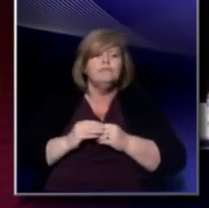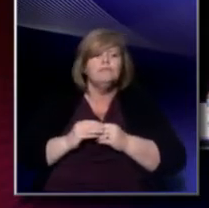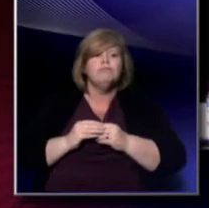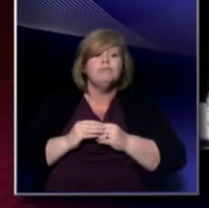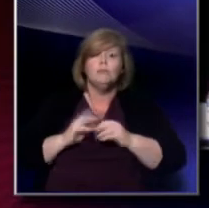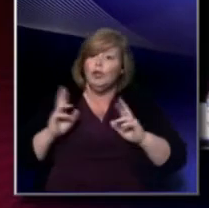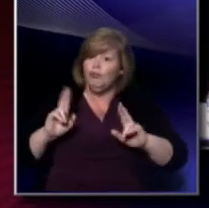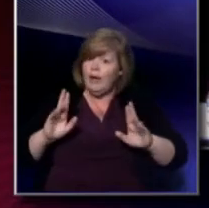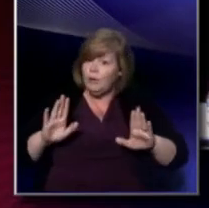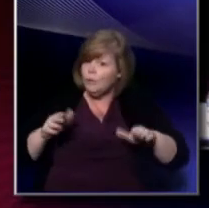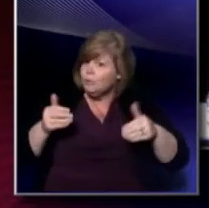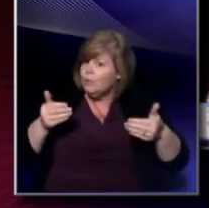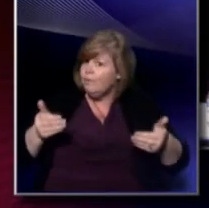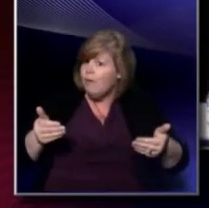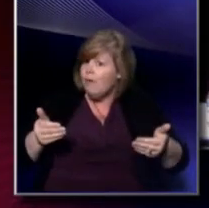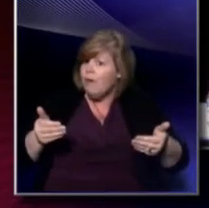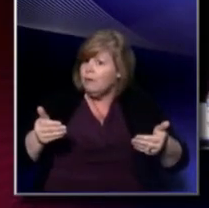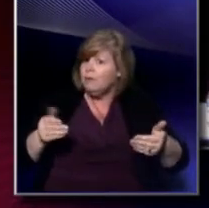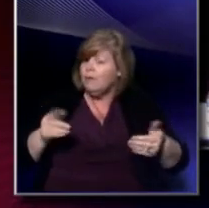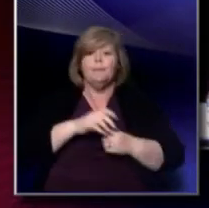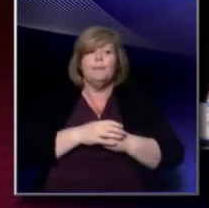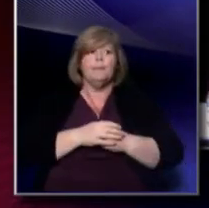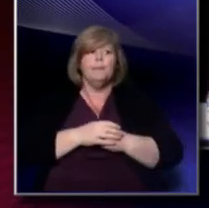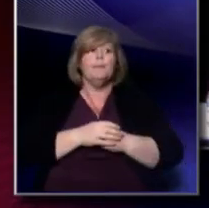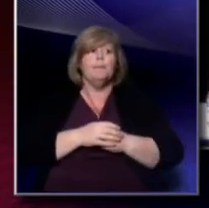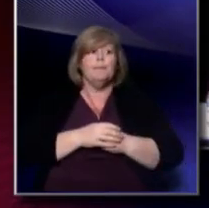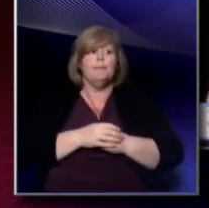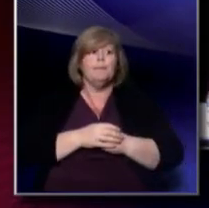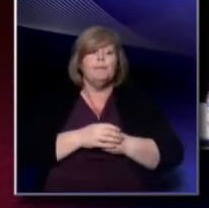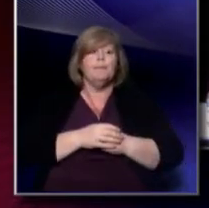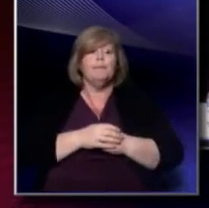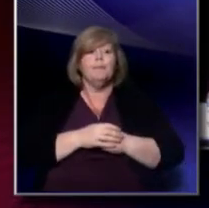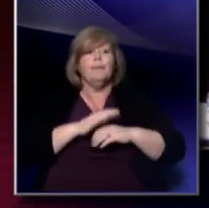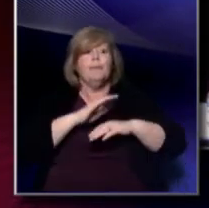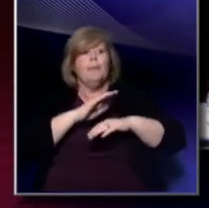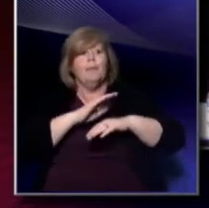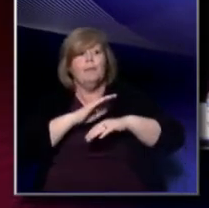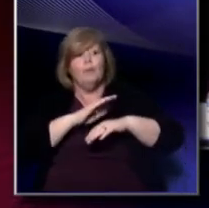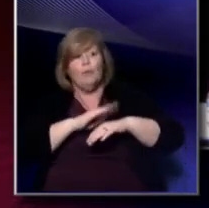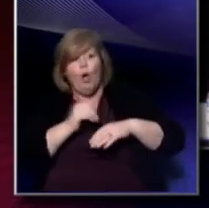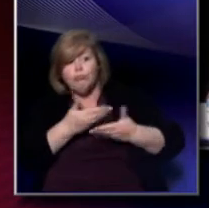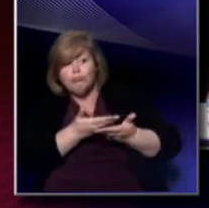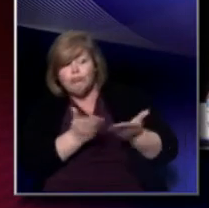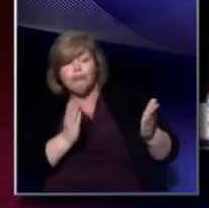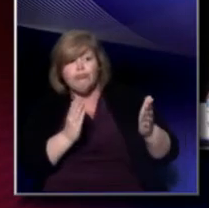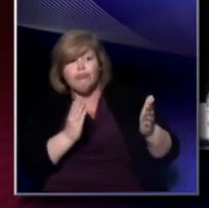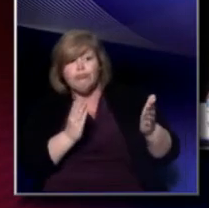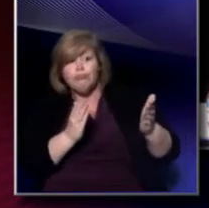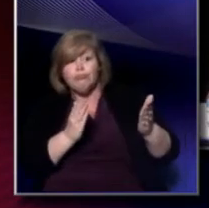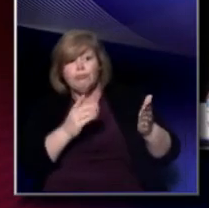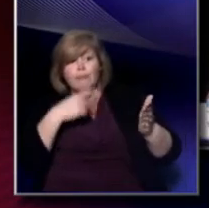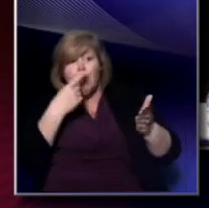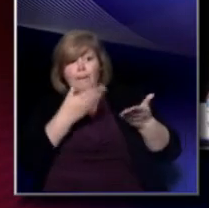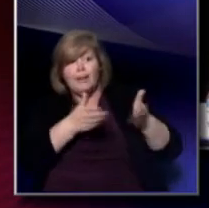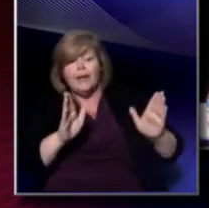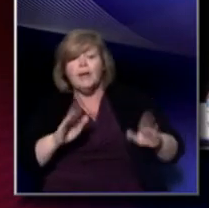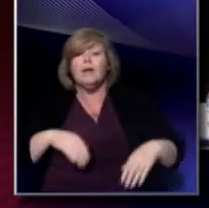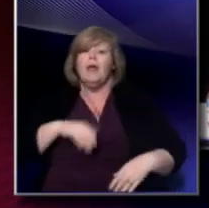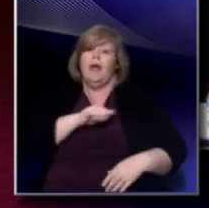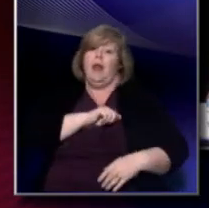Ready to move on to 1.03? Call to the public? We have no